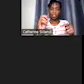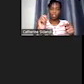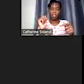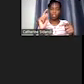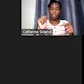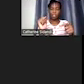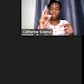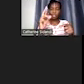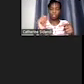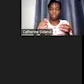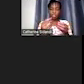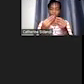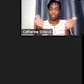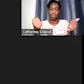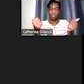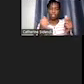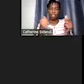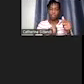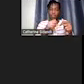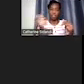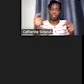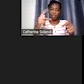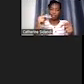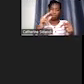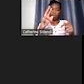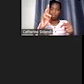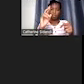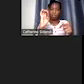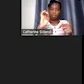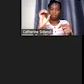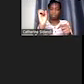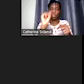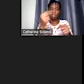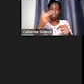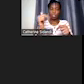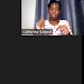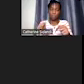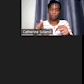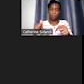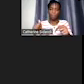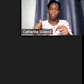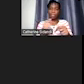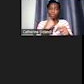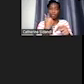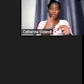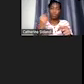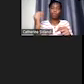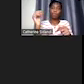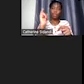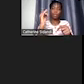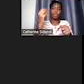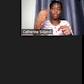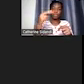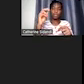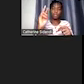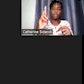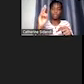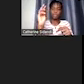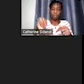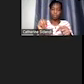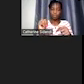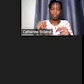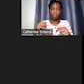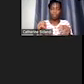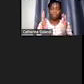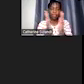Kuresha Abdullahi. For the people in Kenya and HR professionals, this is our executive director at the Institute of Human Resources. And